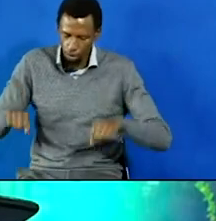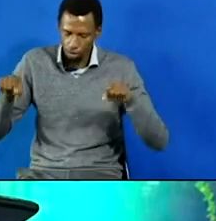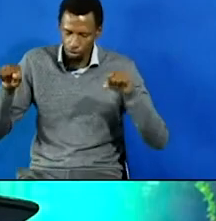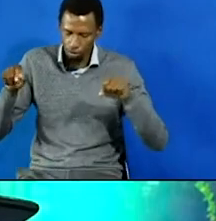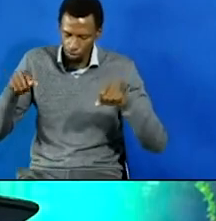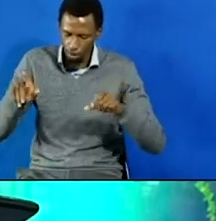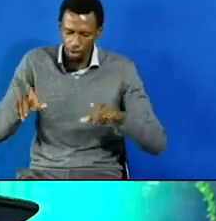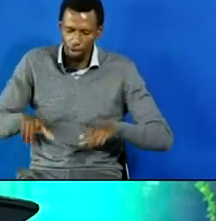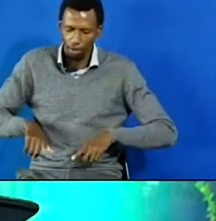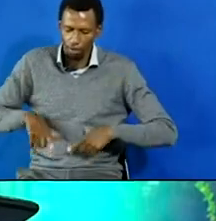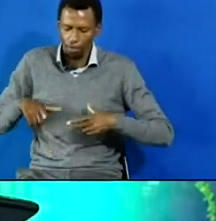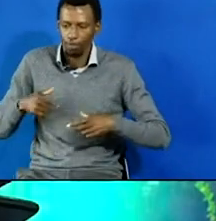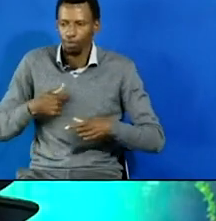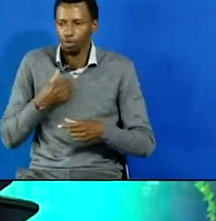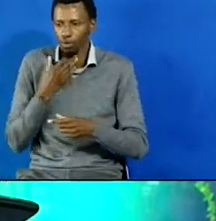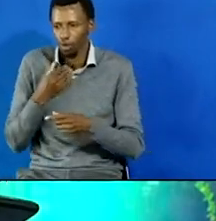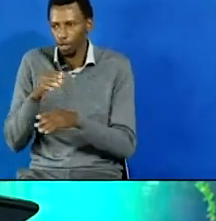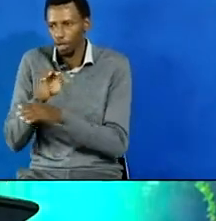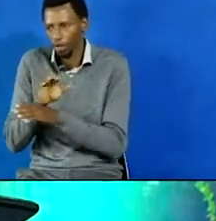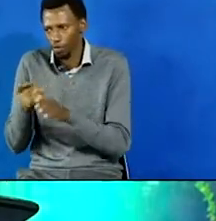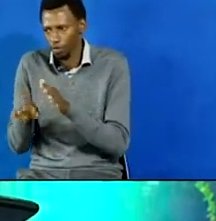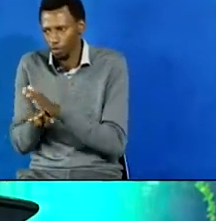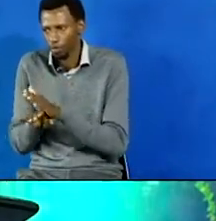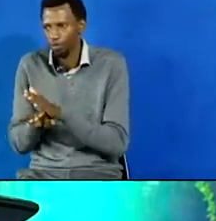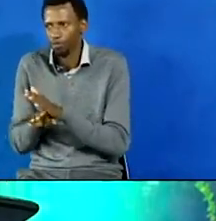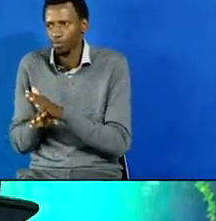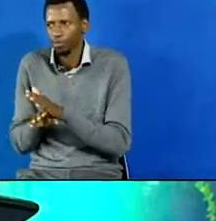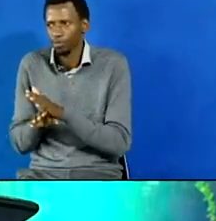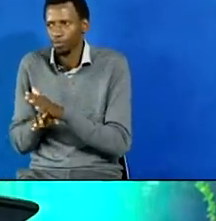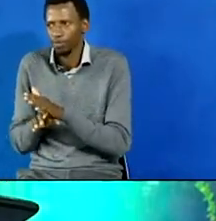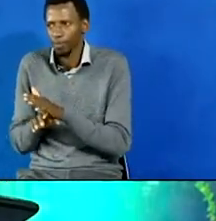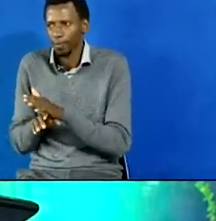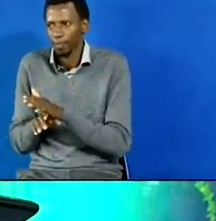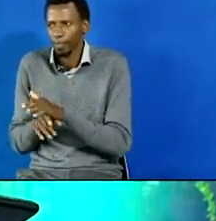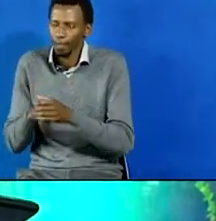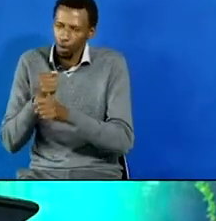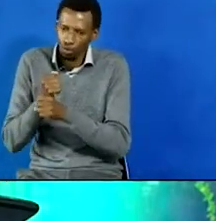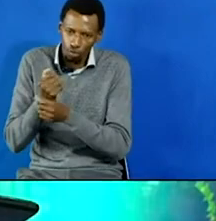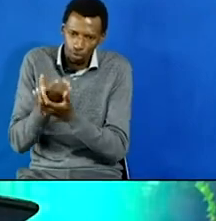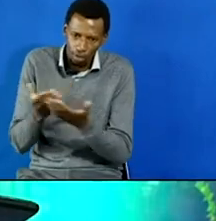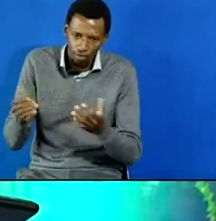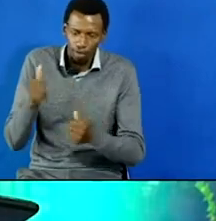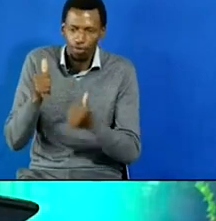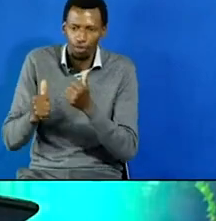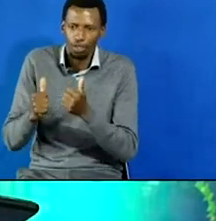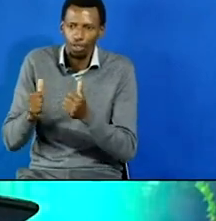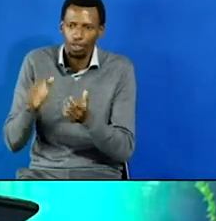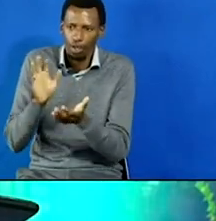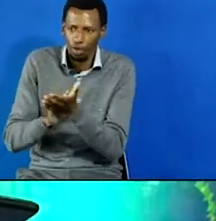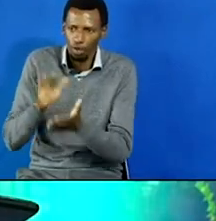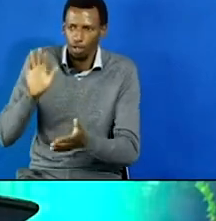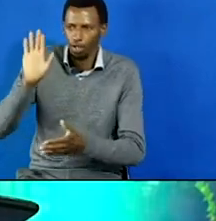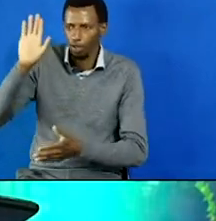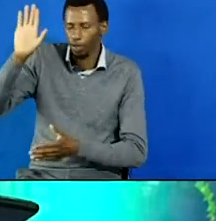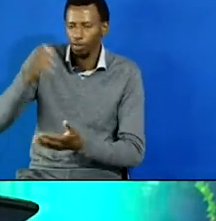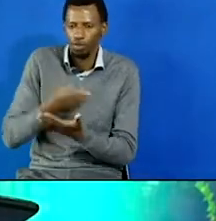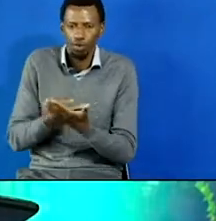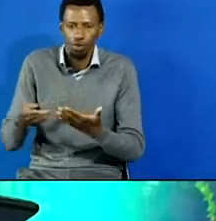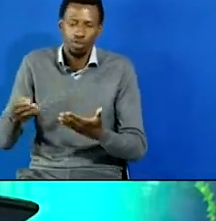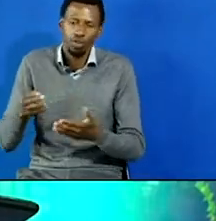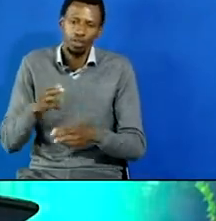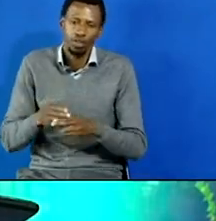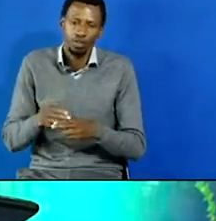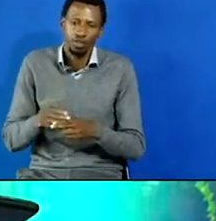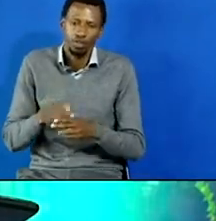my life. I want everything I do, that I do something that glorifies thy holy name. I don't want to do my